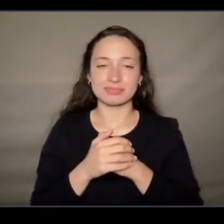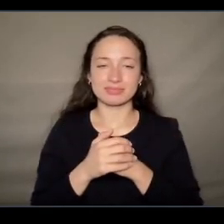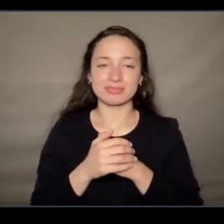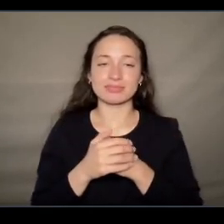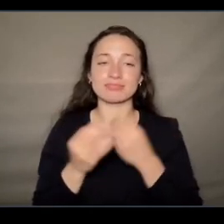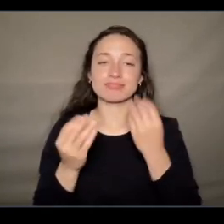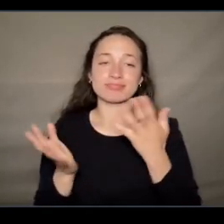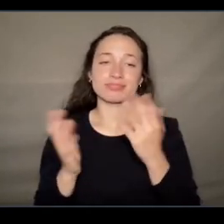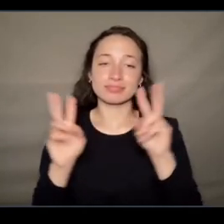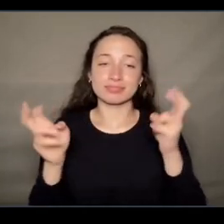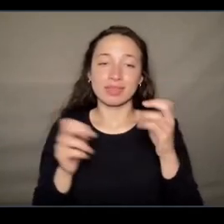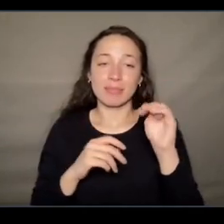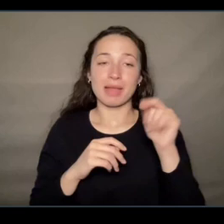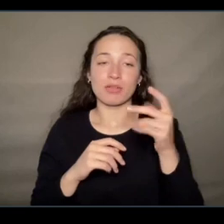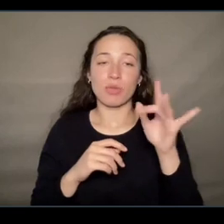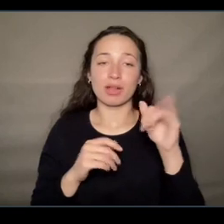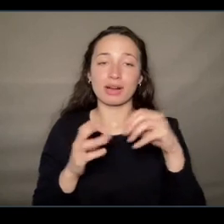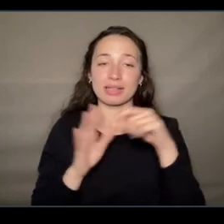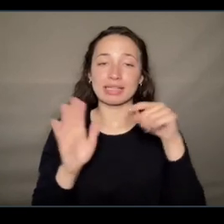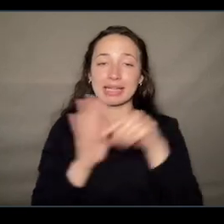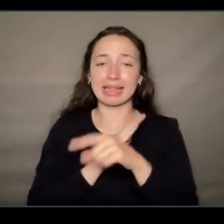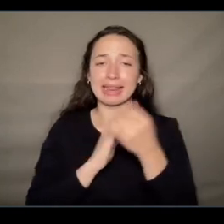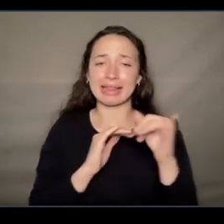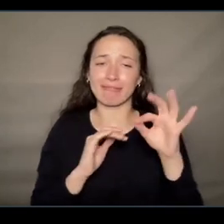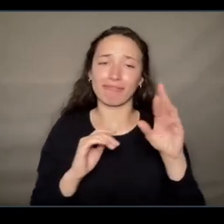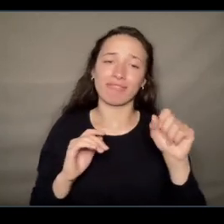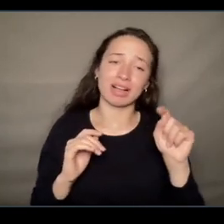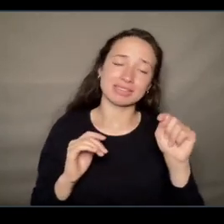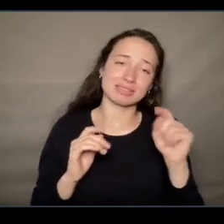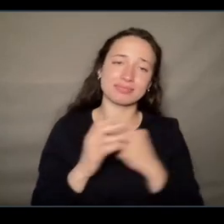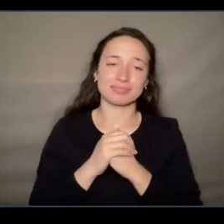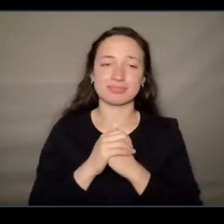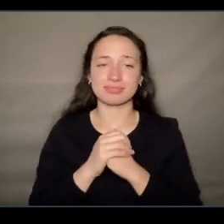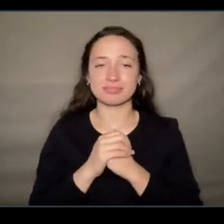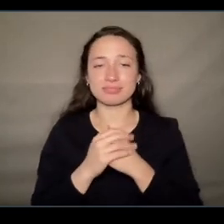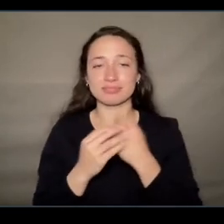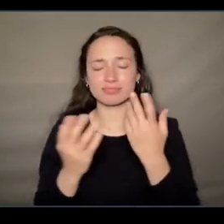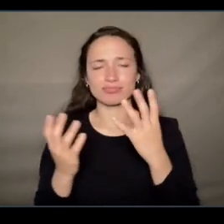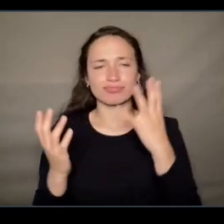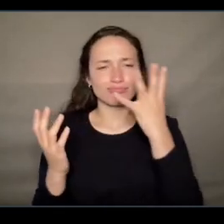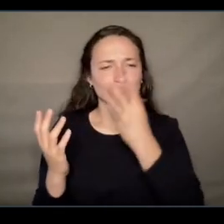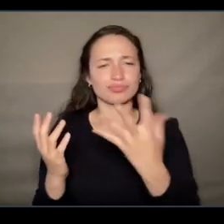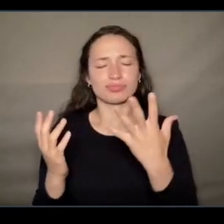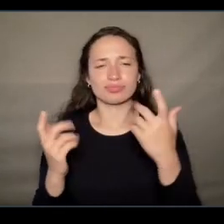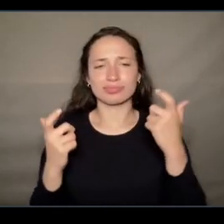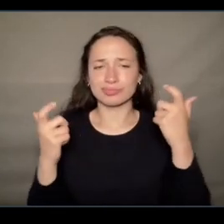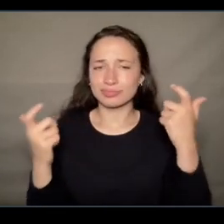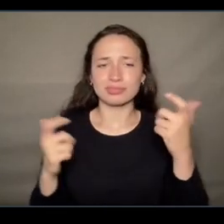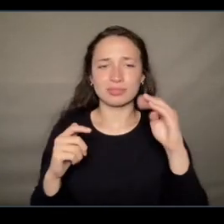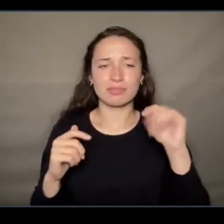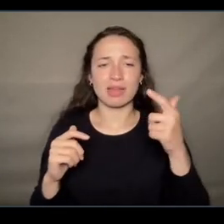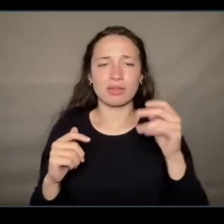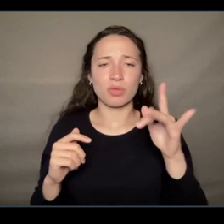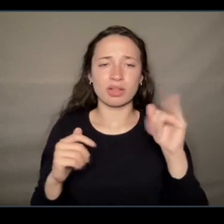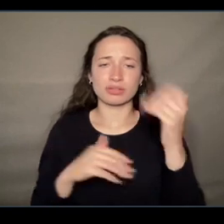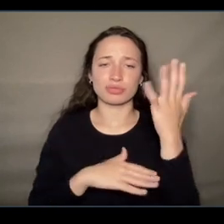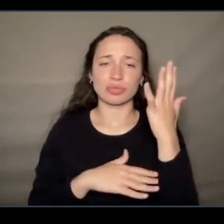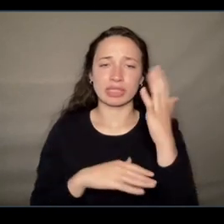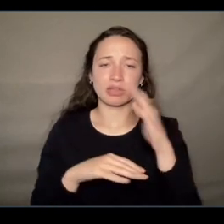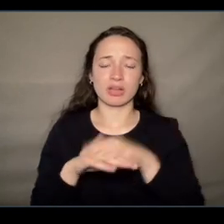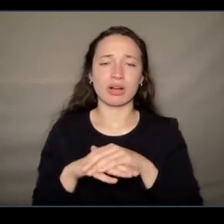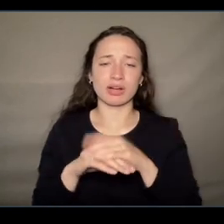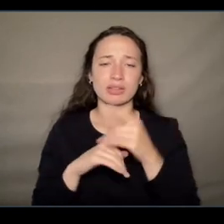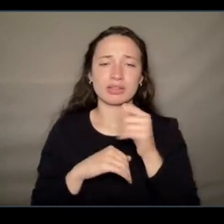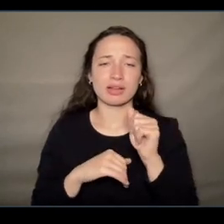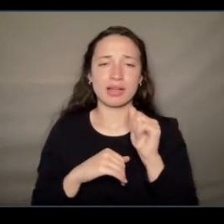I. This is Magnolia in a Killing Frost. And there's really a gorgeous, a